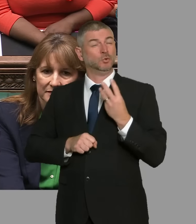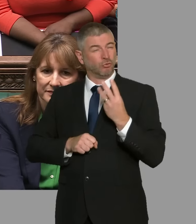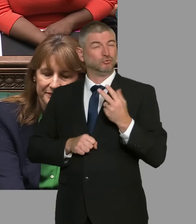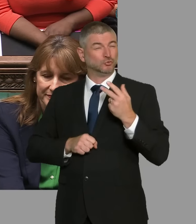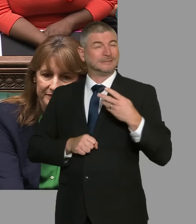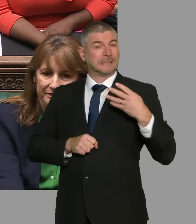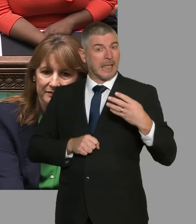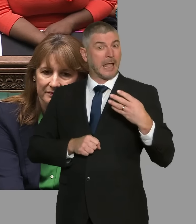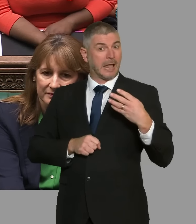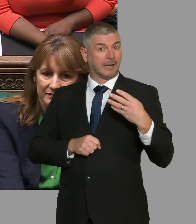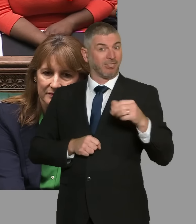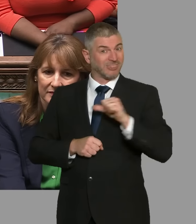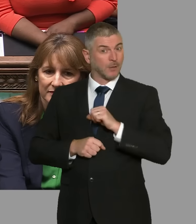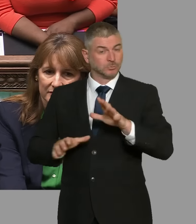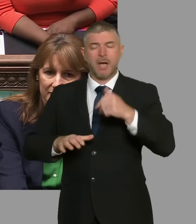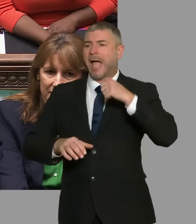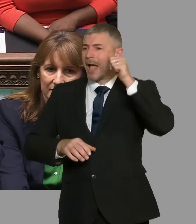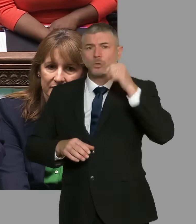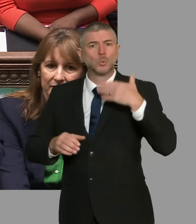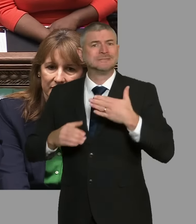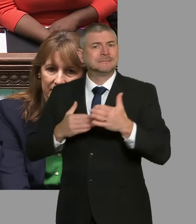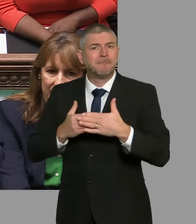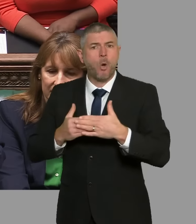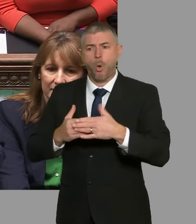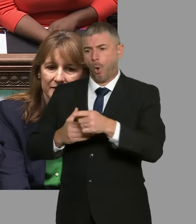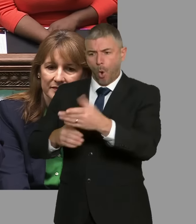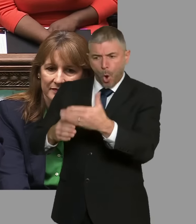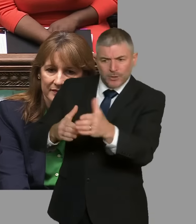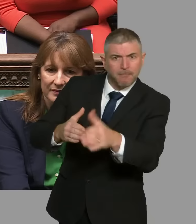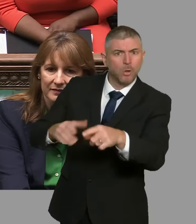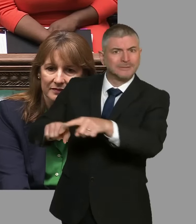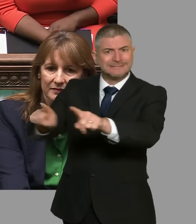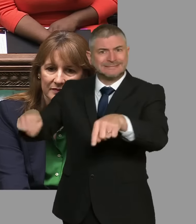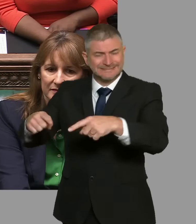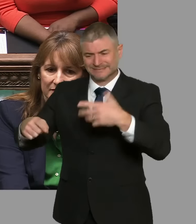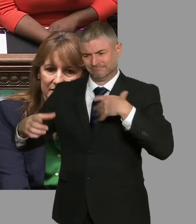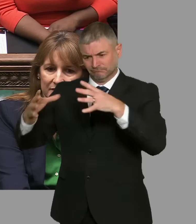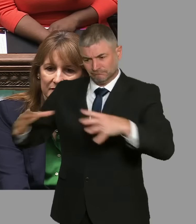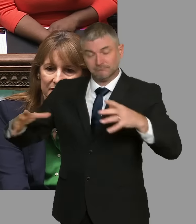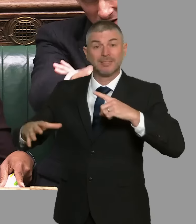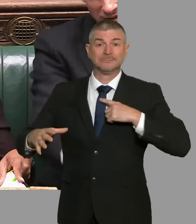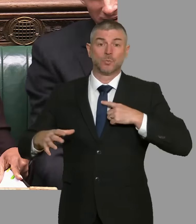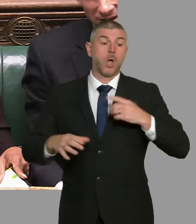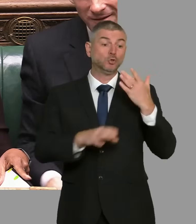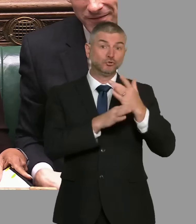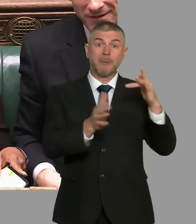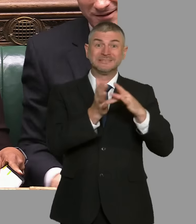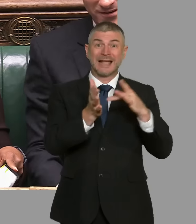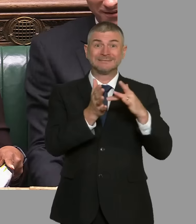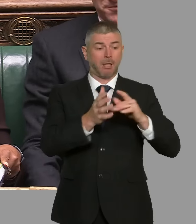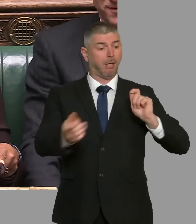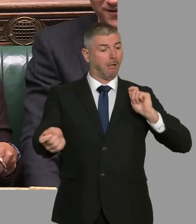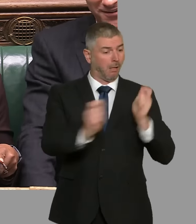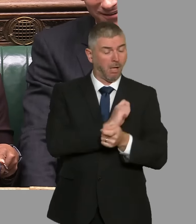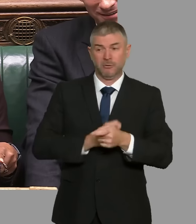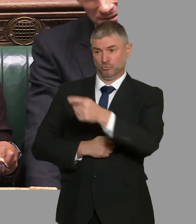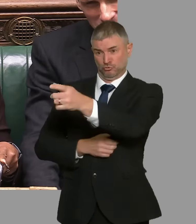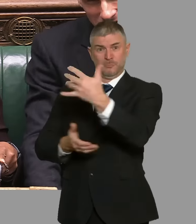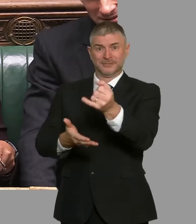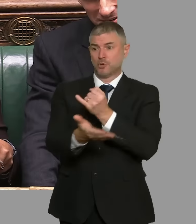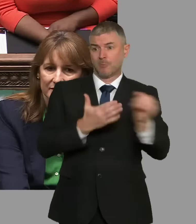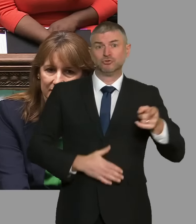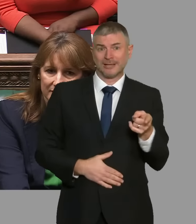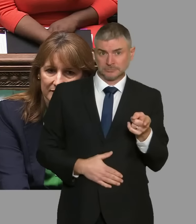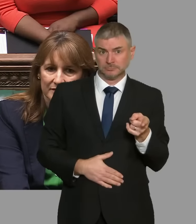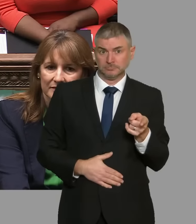That's why we're transforming job centres, which they opposed. That's why we're working with 60 major businesses